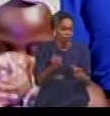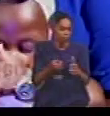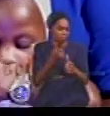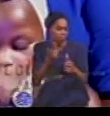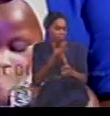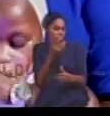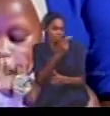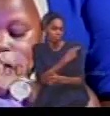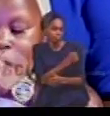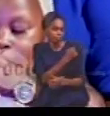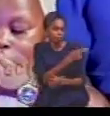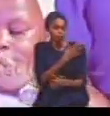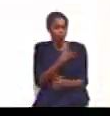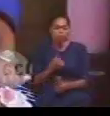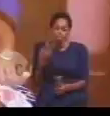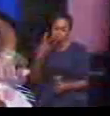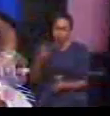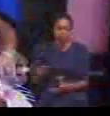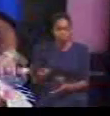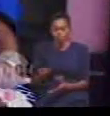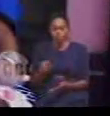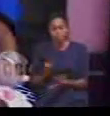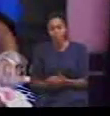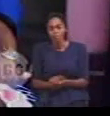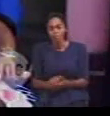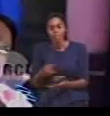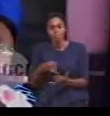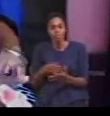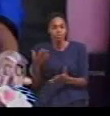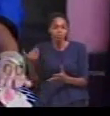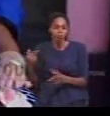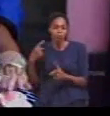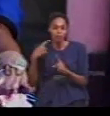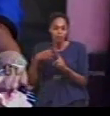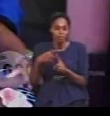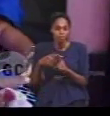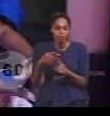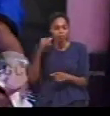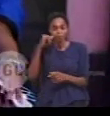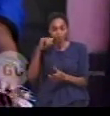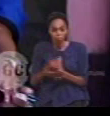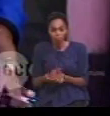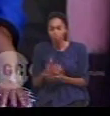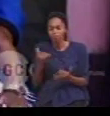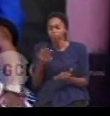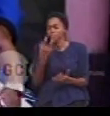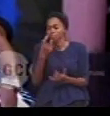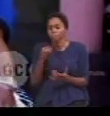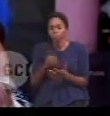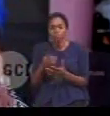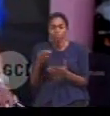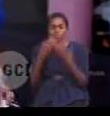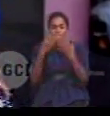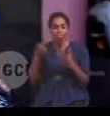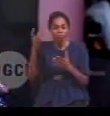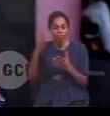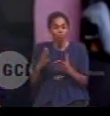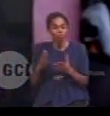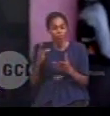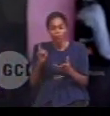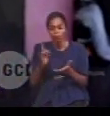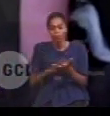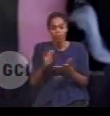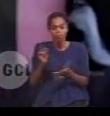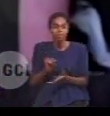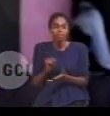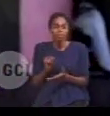and we also checked, it was also positive. I want to give God all the glory, because throughout the pregnancy, it was so